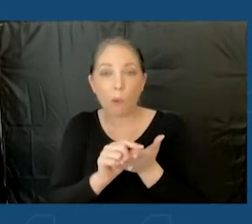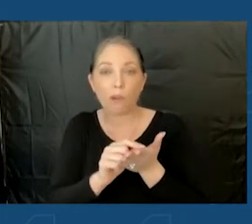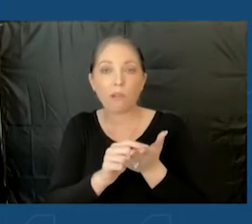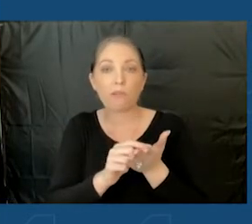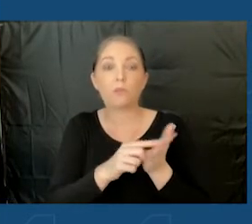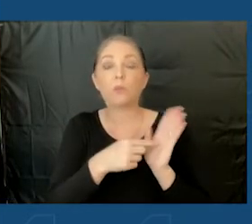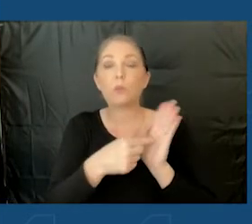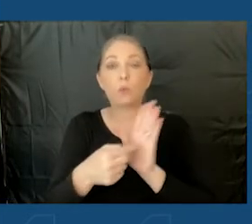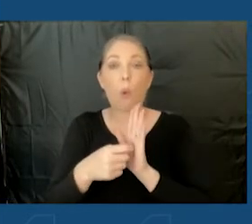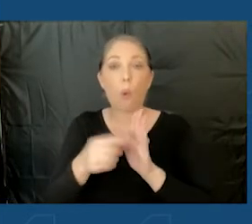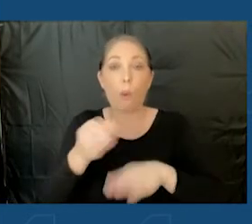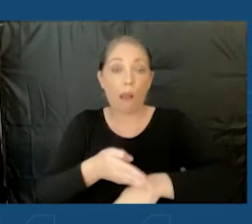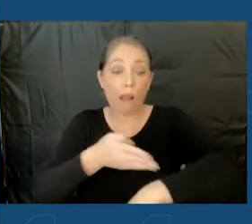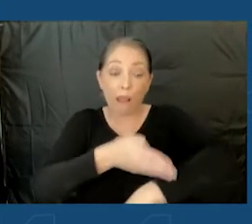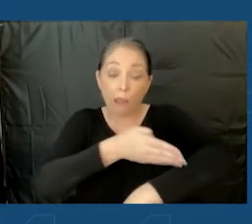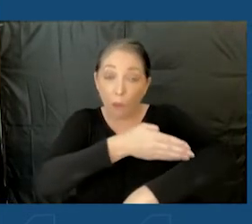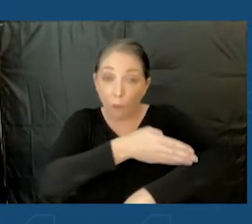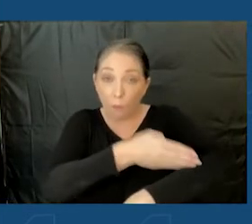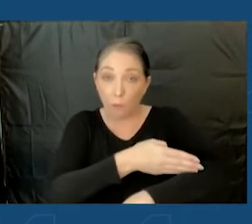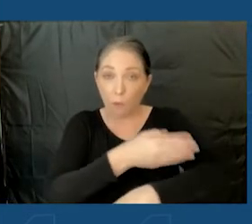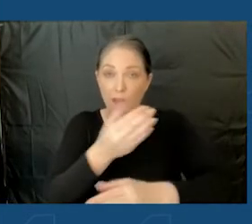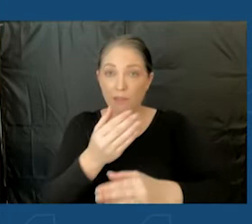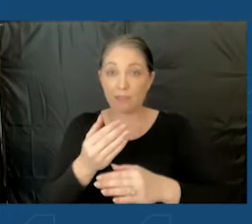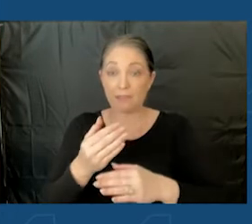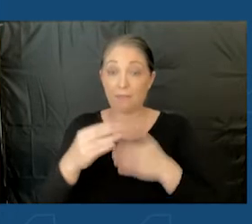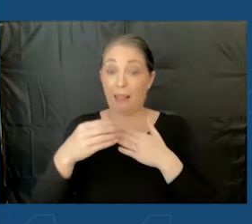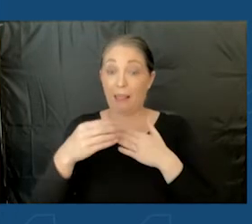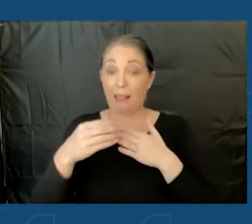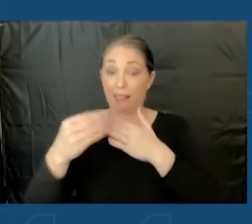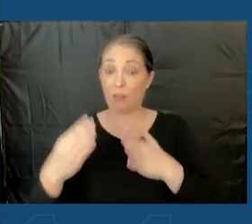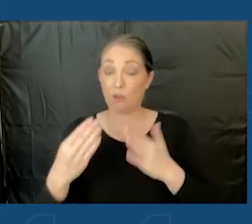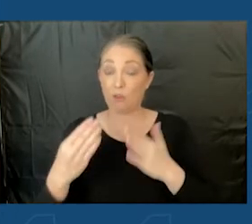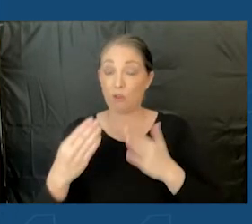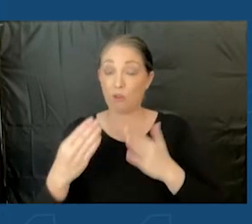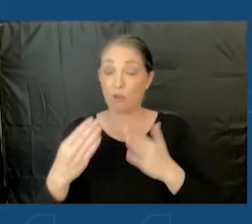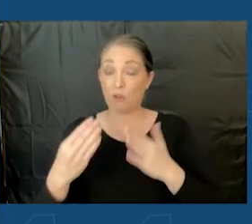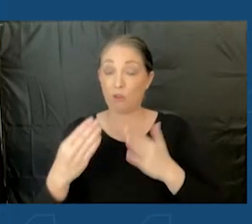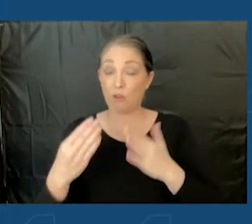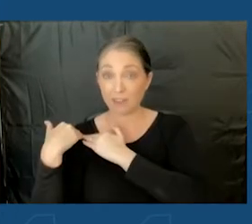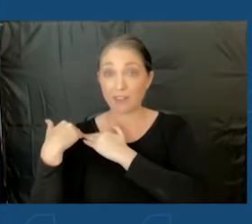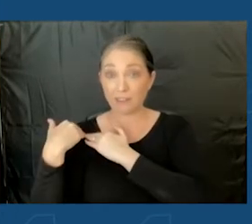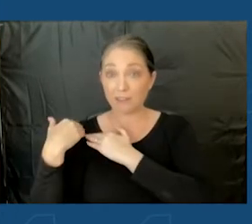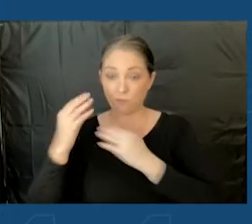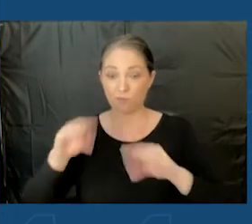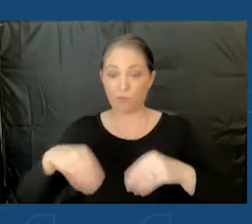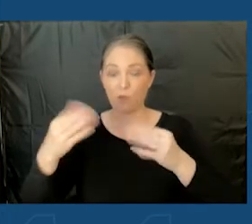improvements taken on by the leadership here have provided better access and more